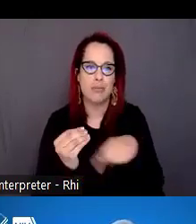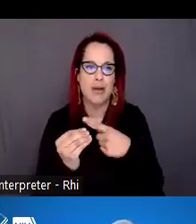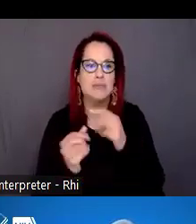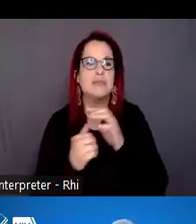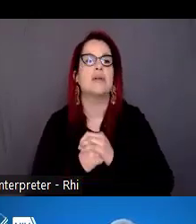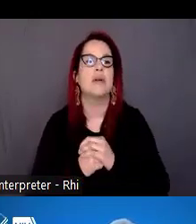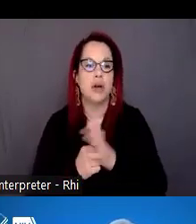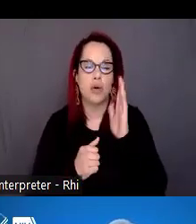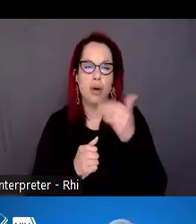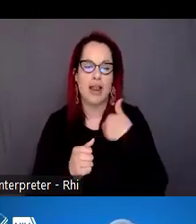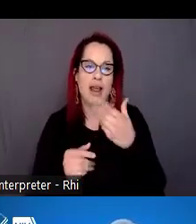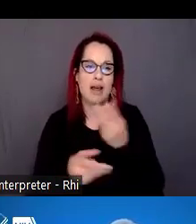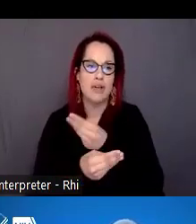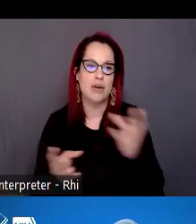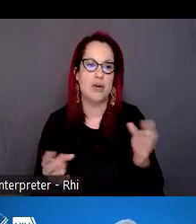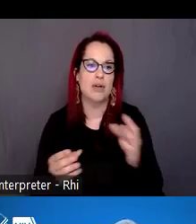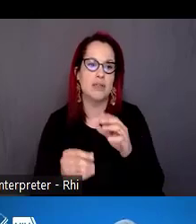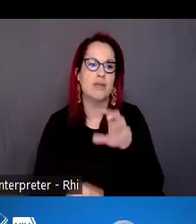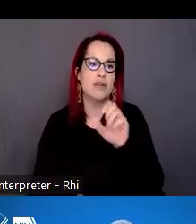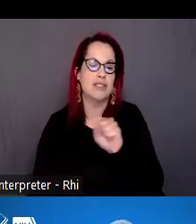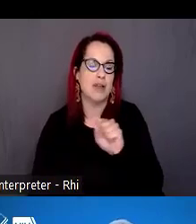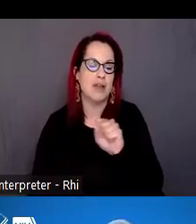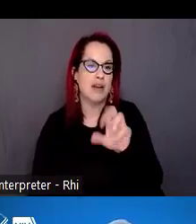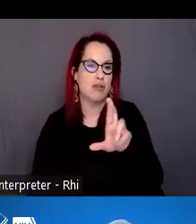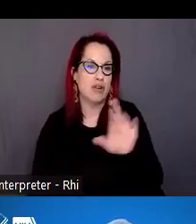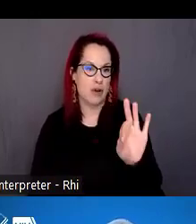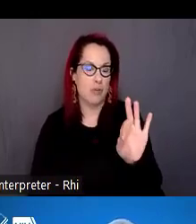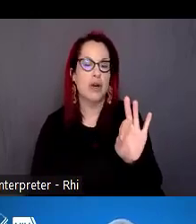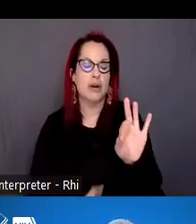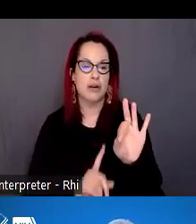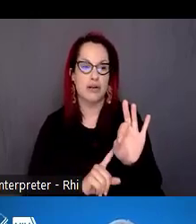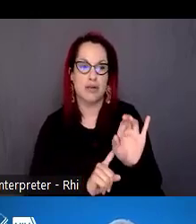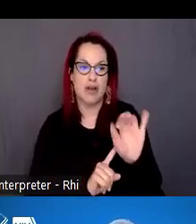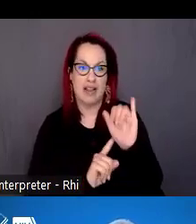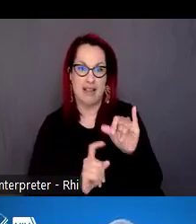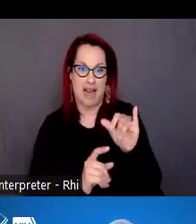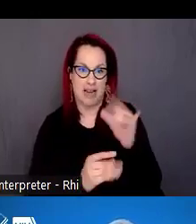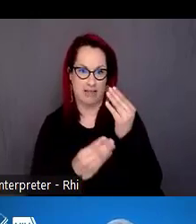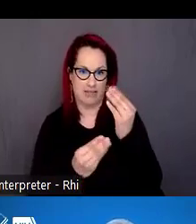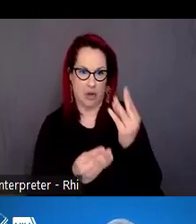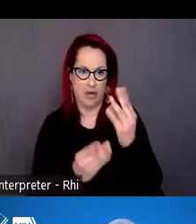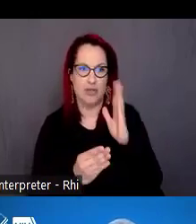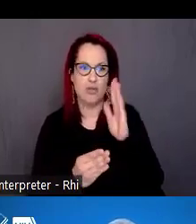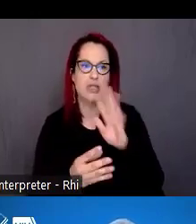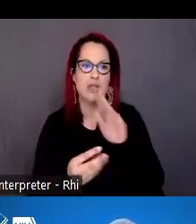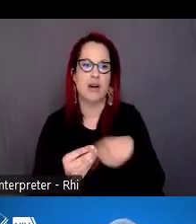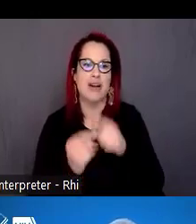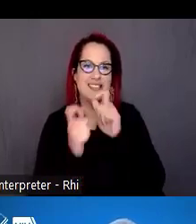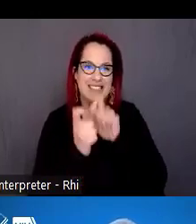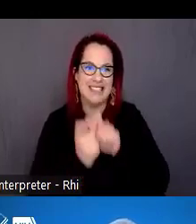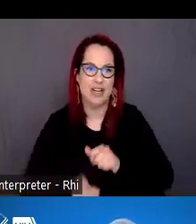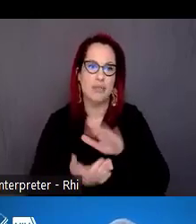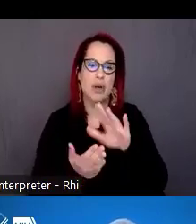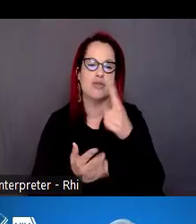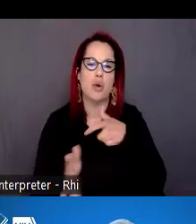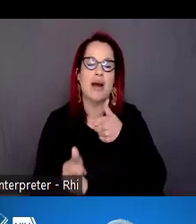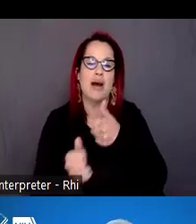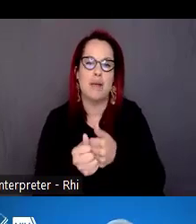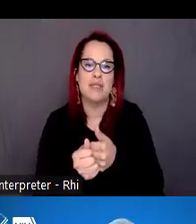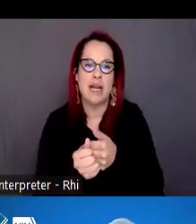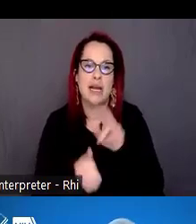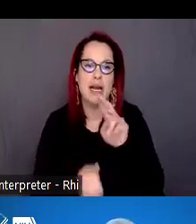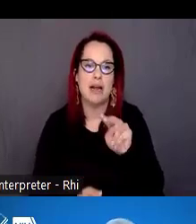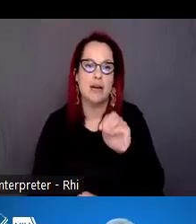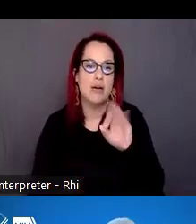notice on the Simplified Review Framework, and that's detailing the approach to updating the funding opportunity review language, right? And